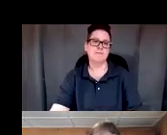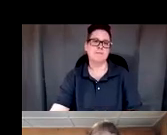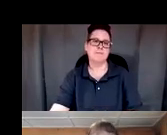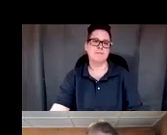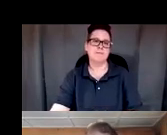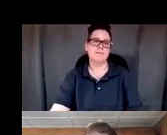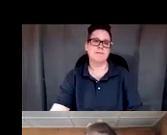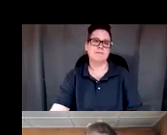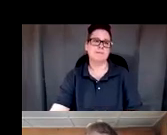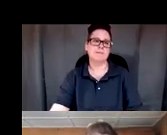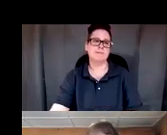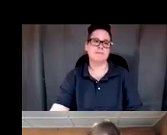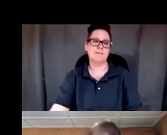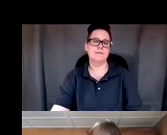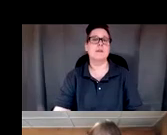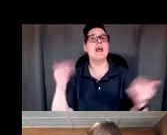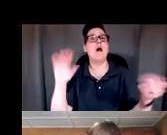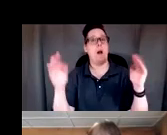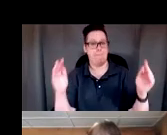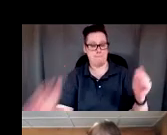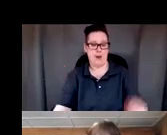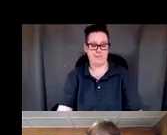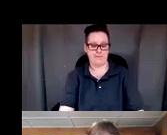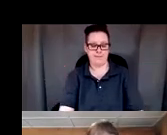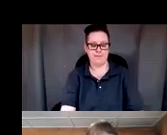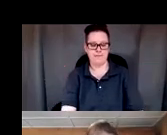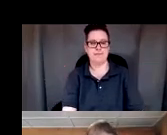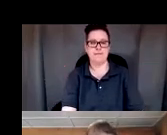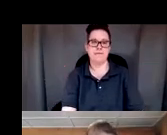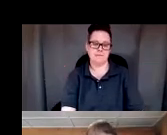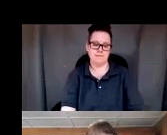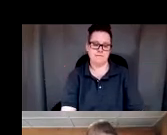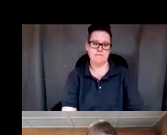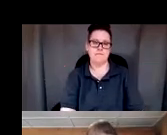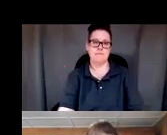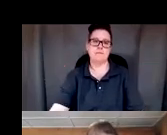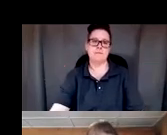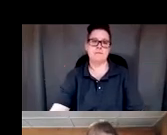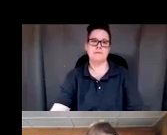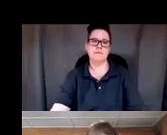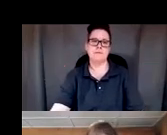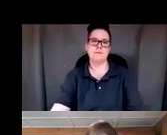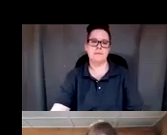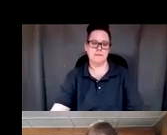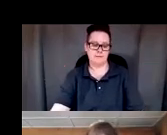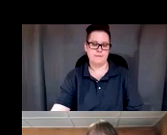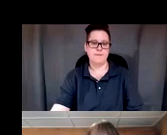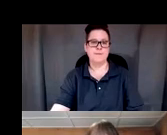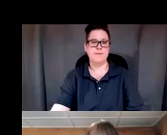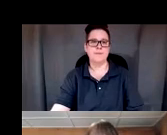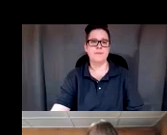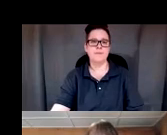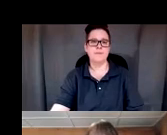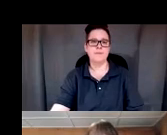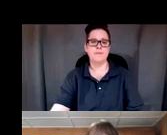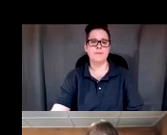Now here's putting it in comparison apples to apples by doing overdose per 100,000. And those of you familiar